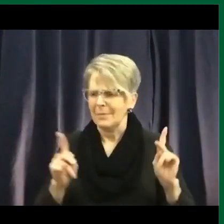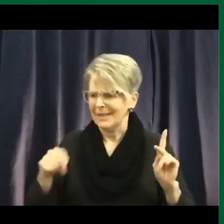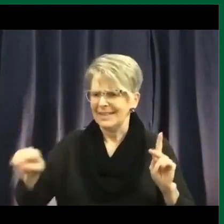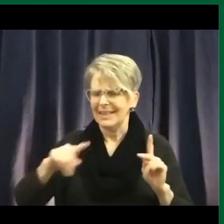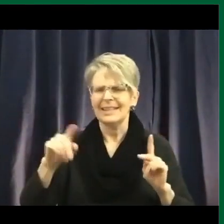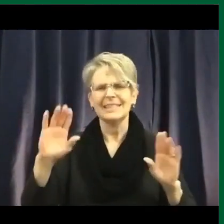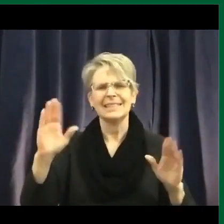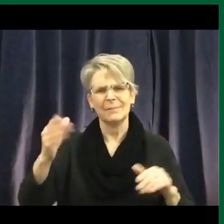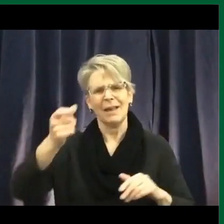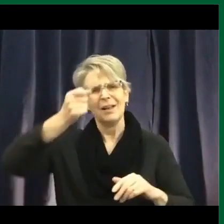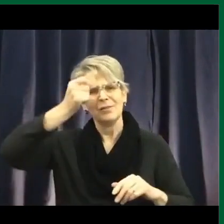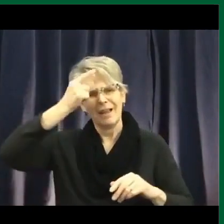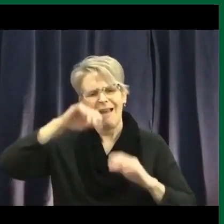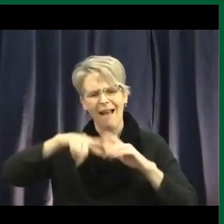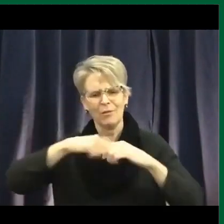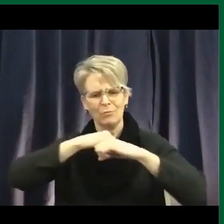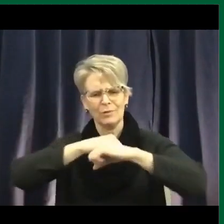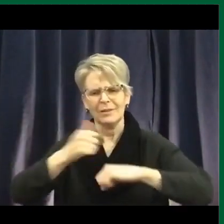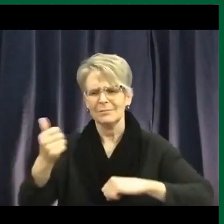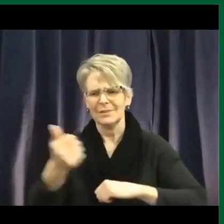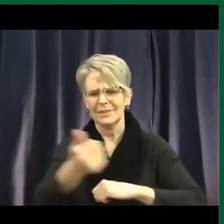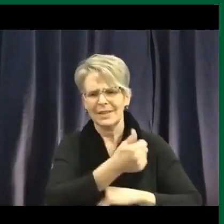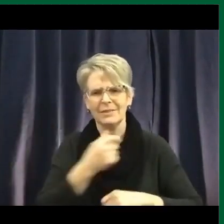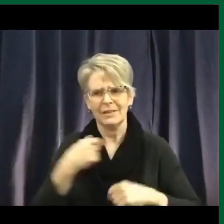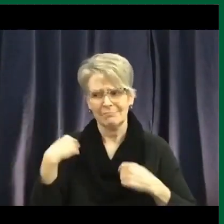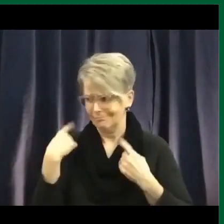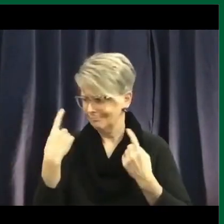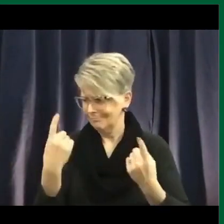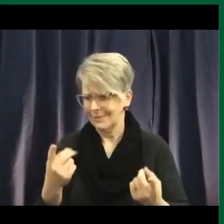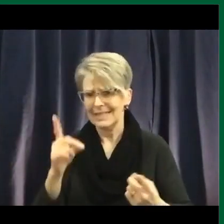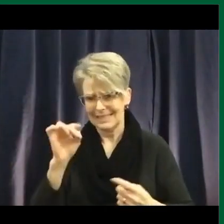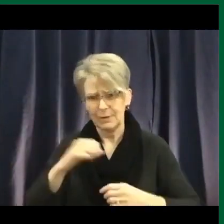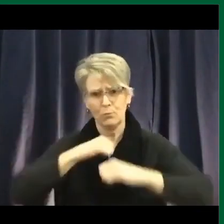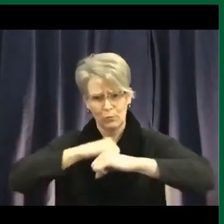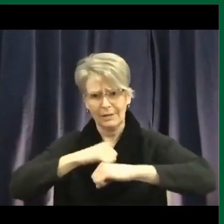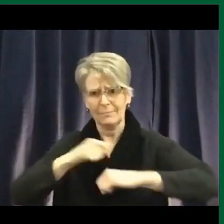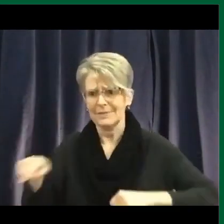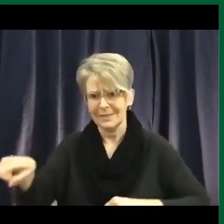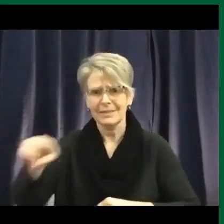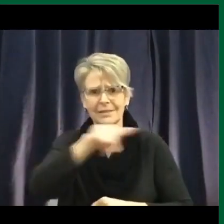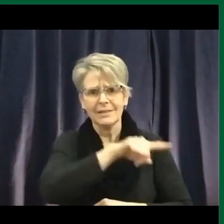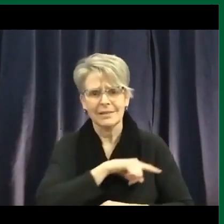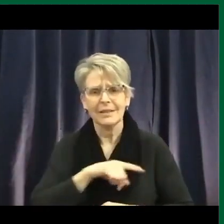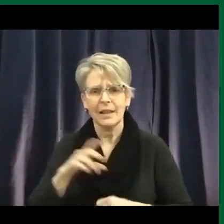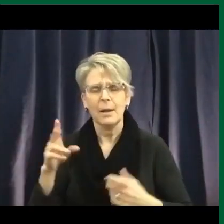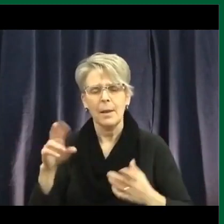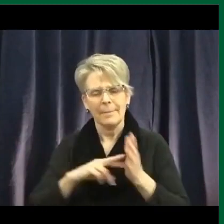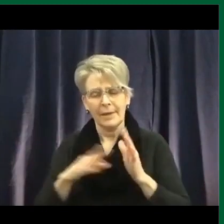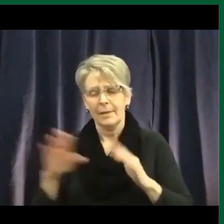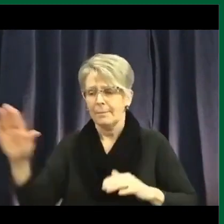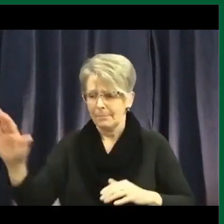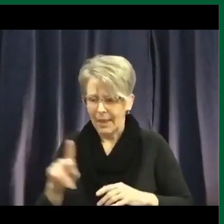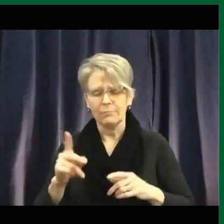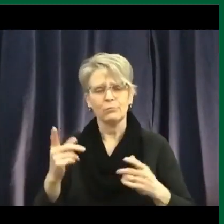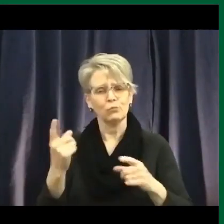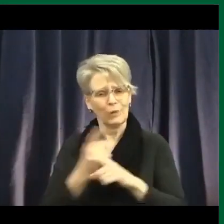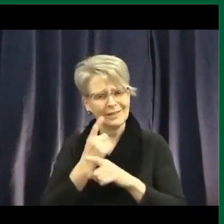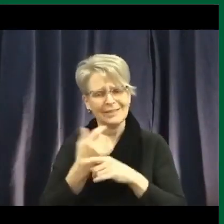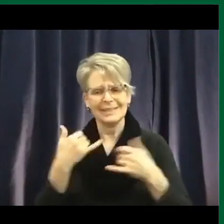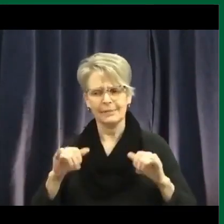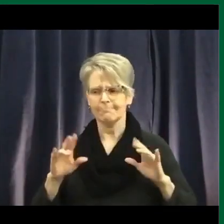how to protect themselves and have done really well over the year. And I think it's just revisiting some of those basic principles.